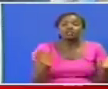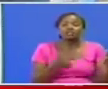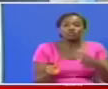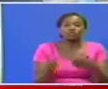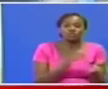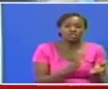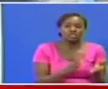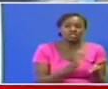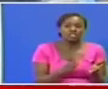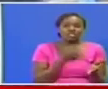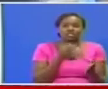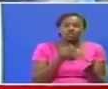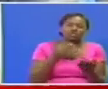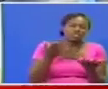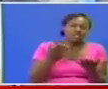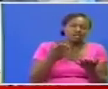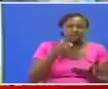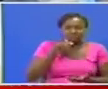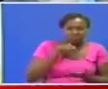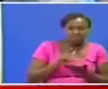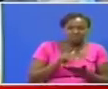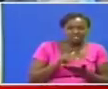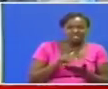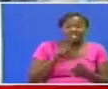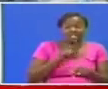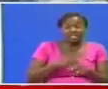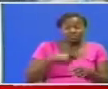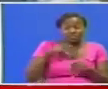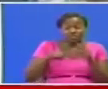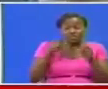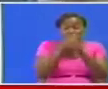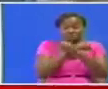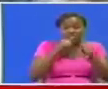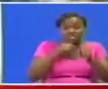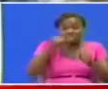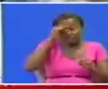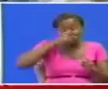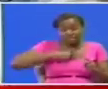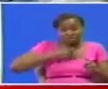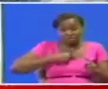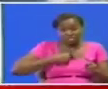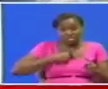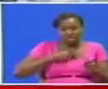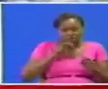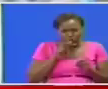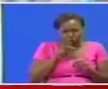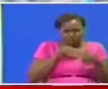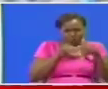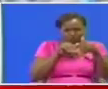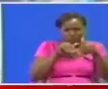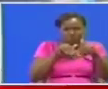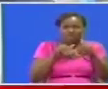opportunity, not the bureaucracy. When elected president, my government will pursue and facilitate a review